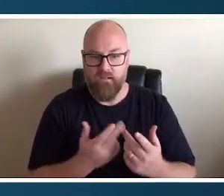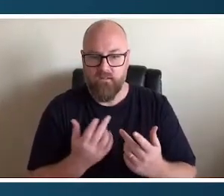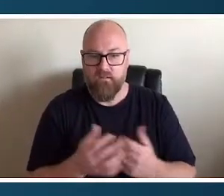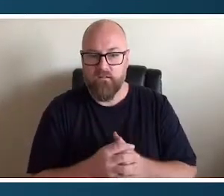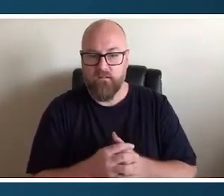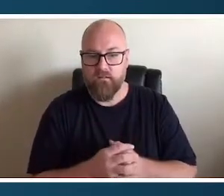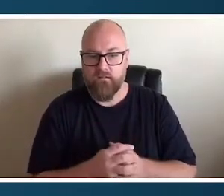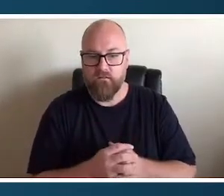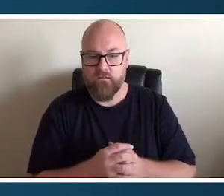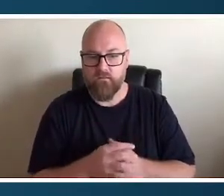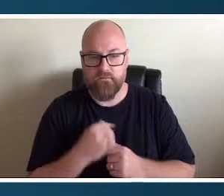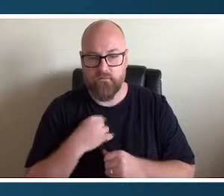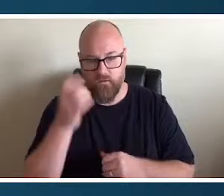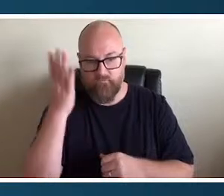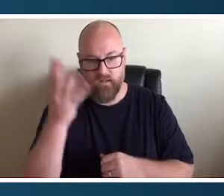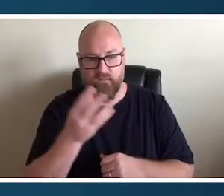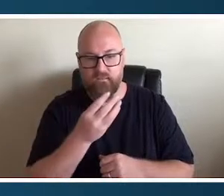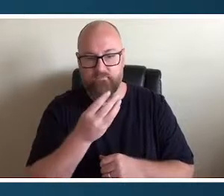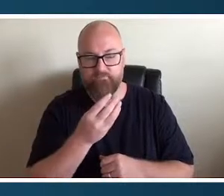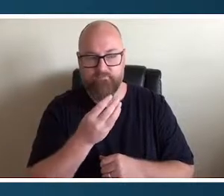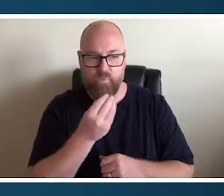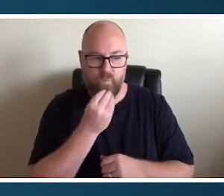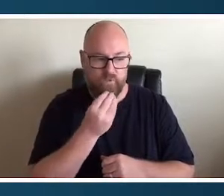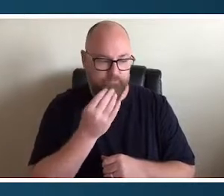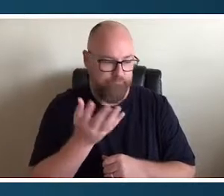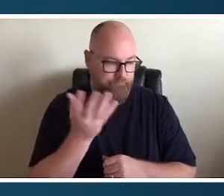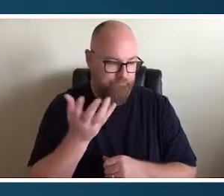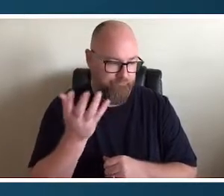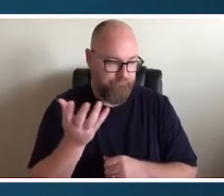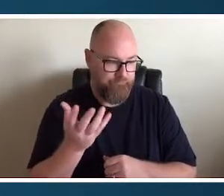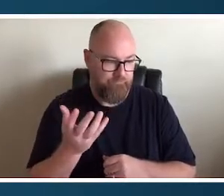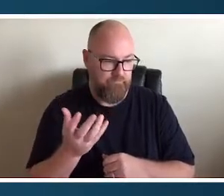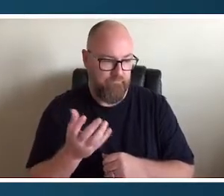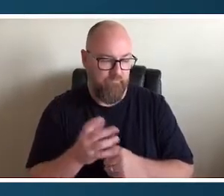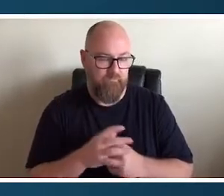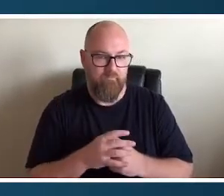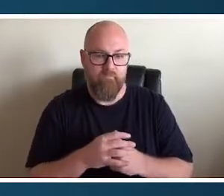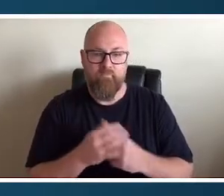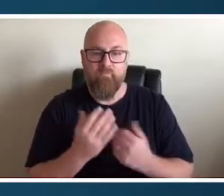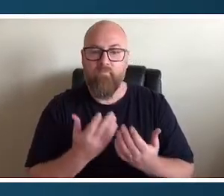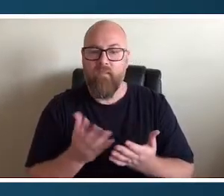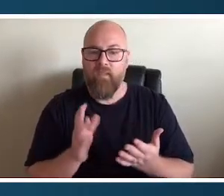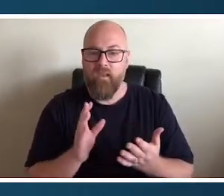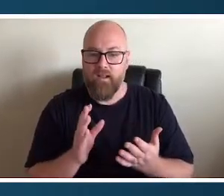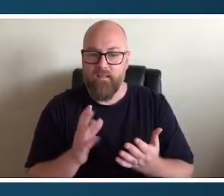I forget the word, I'm not an economist, mitigated by the